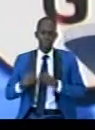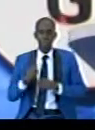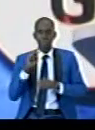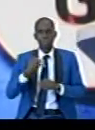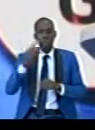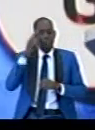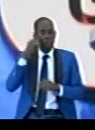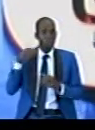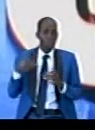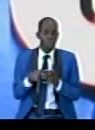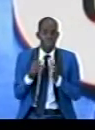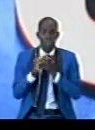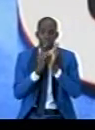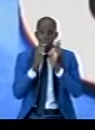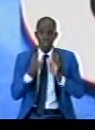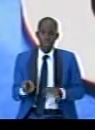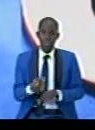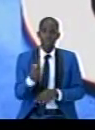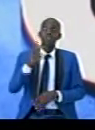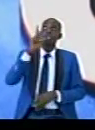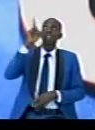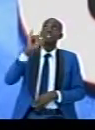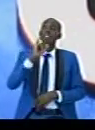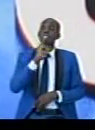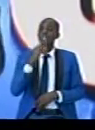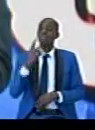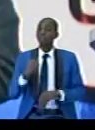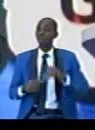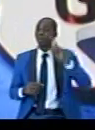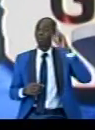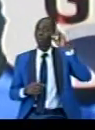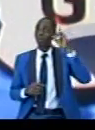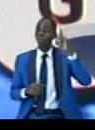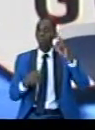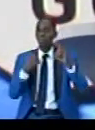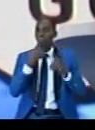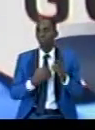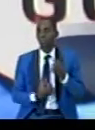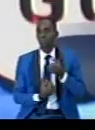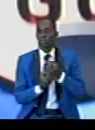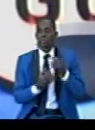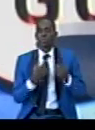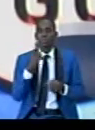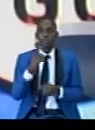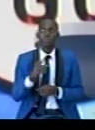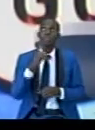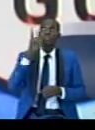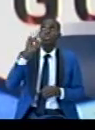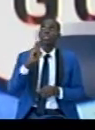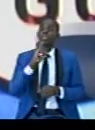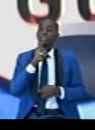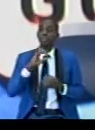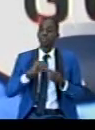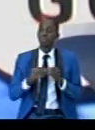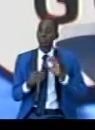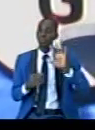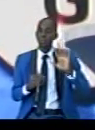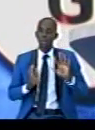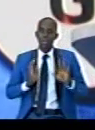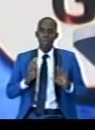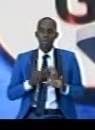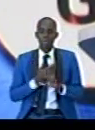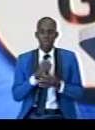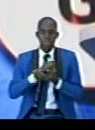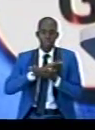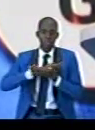for the journey. He is the one who succors you. Number five, he is our sanctifier.